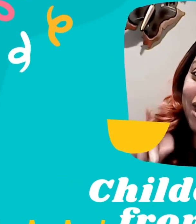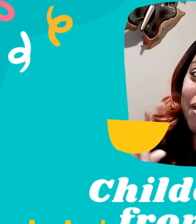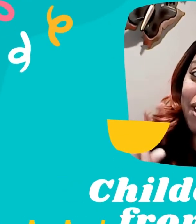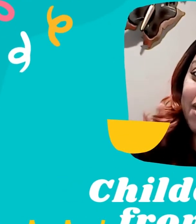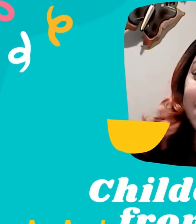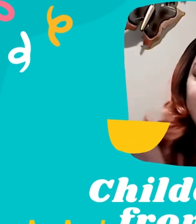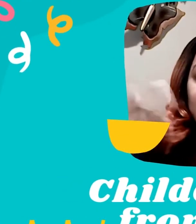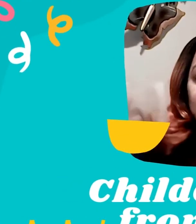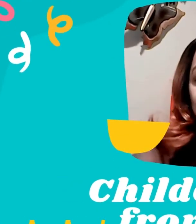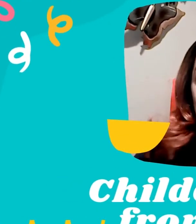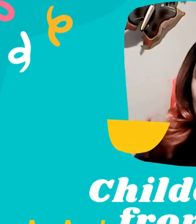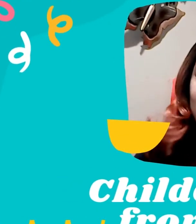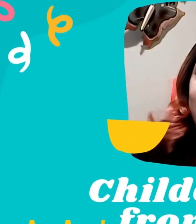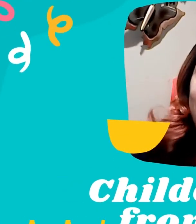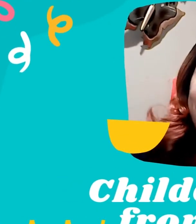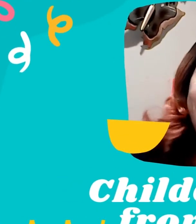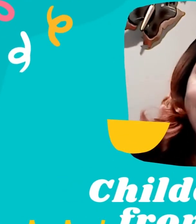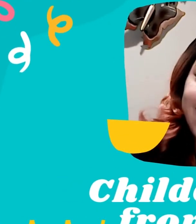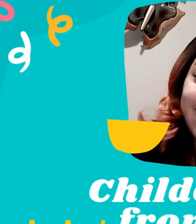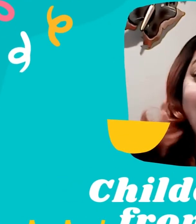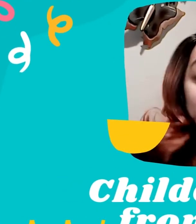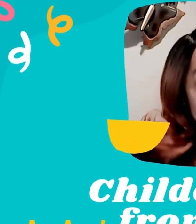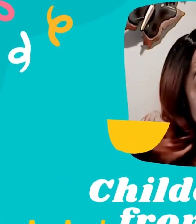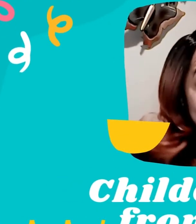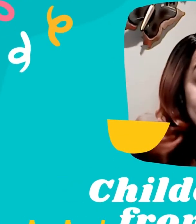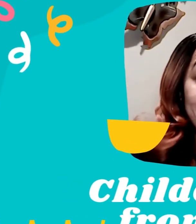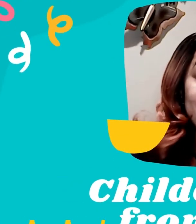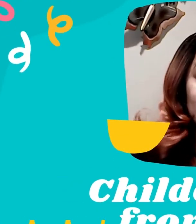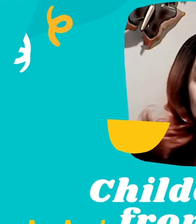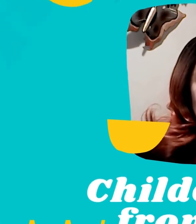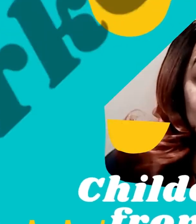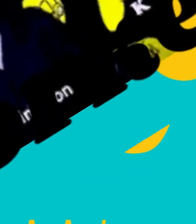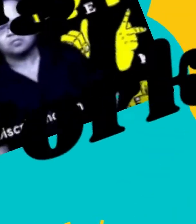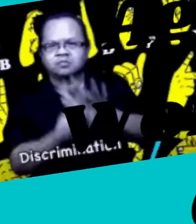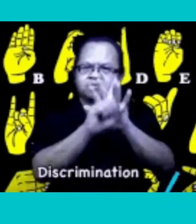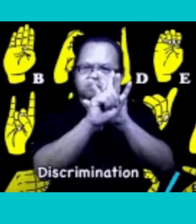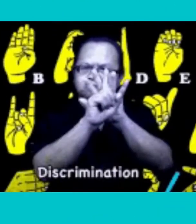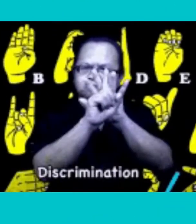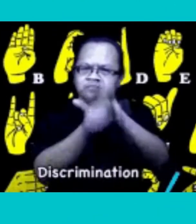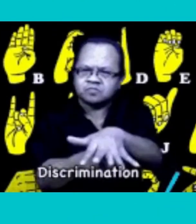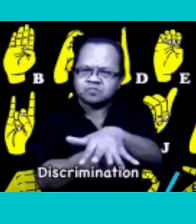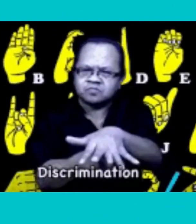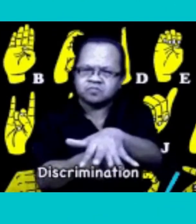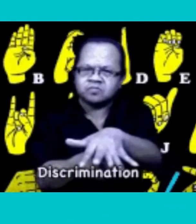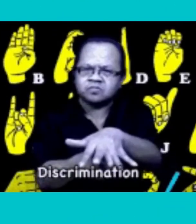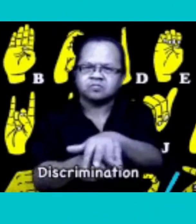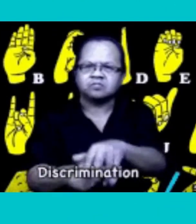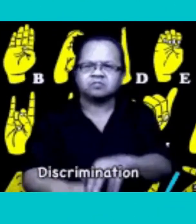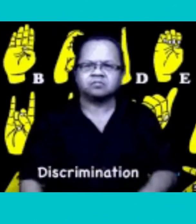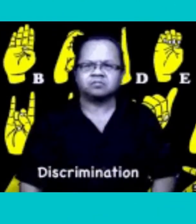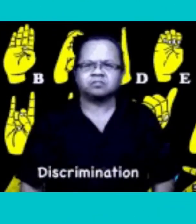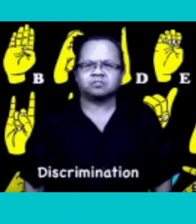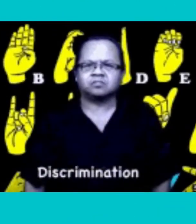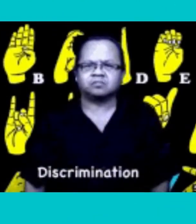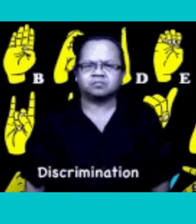Hey, caregivers, it's your girl Melanie. I got advice for you.